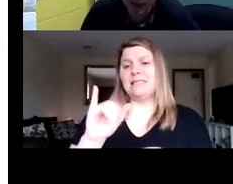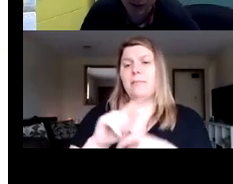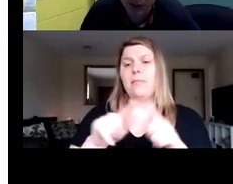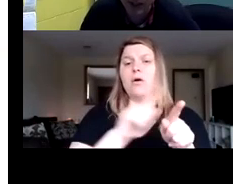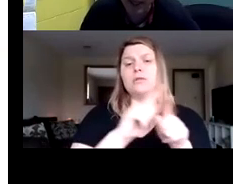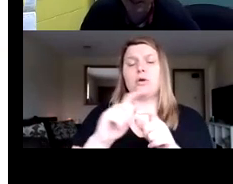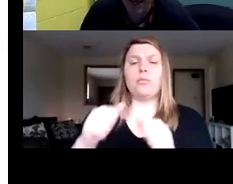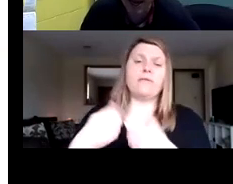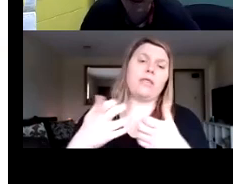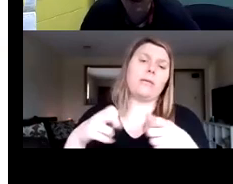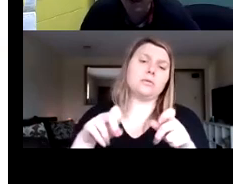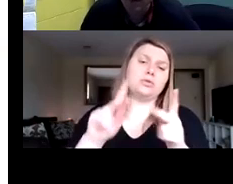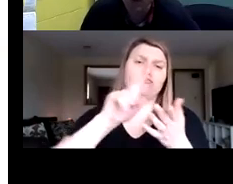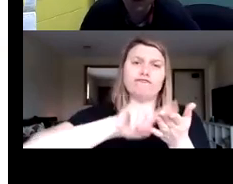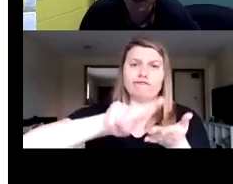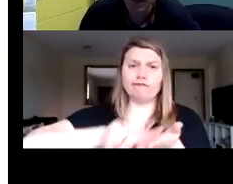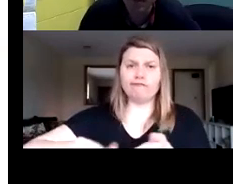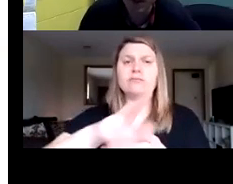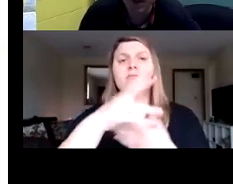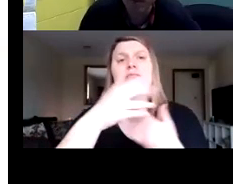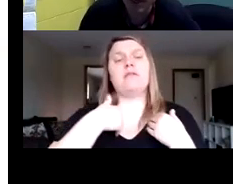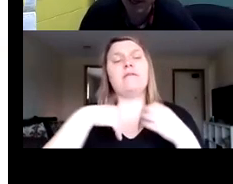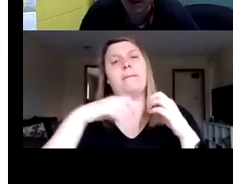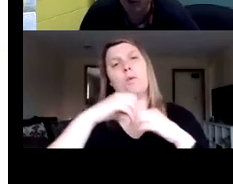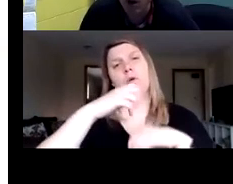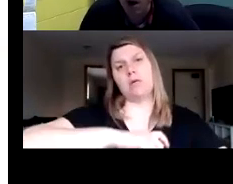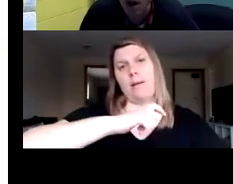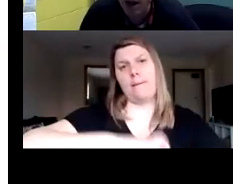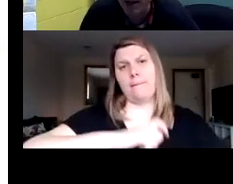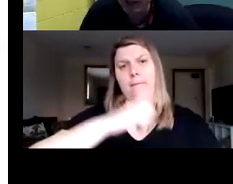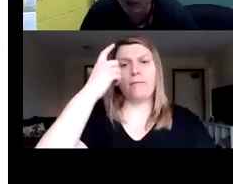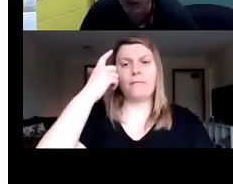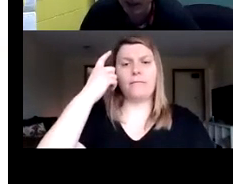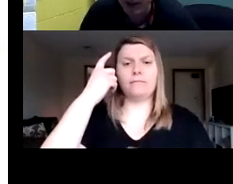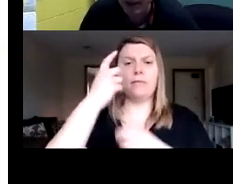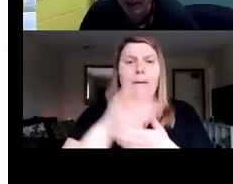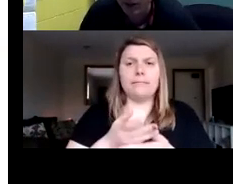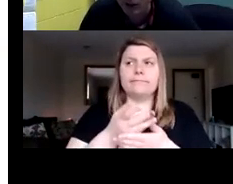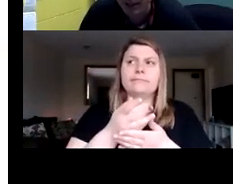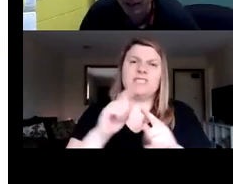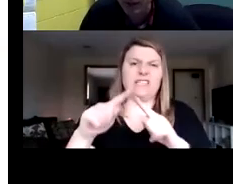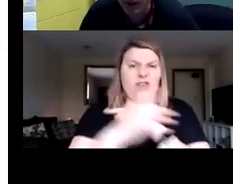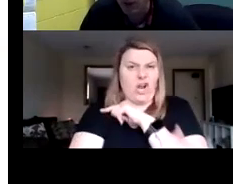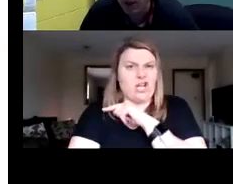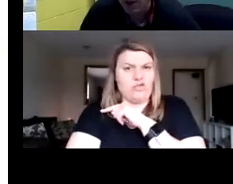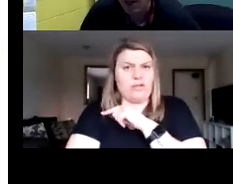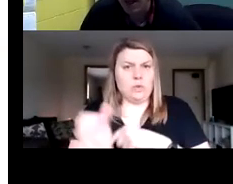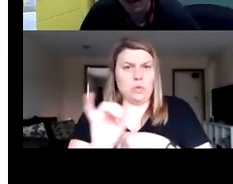some research and to have more time abroad during our residency training.